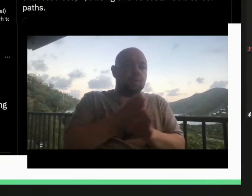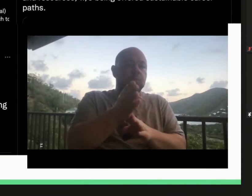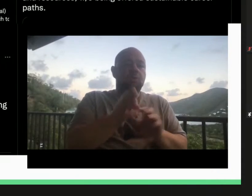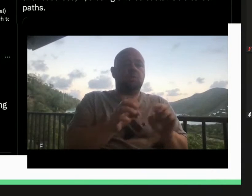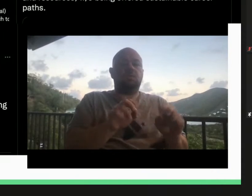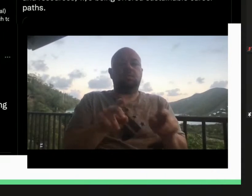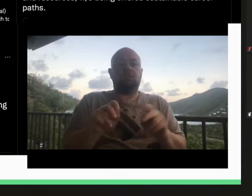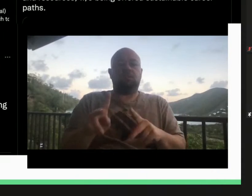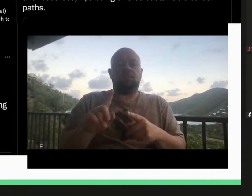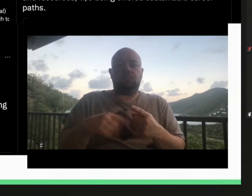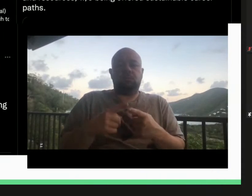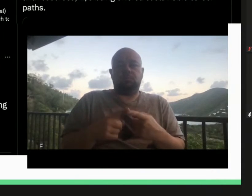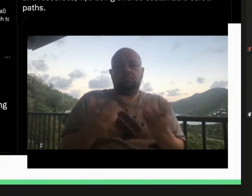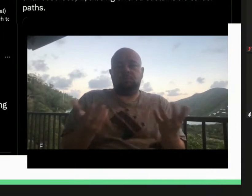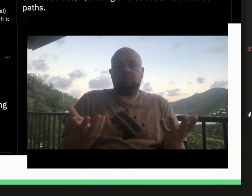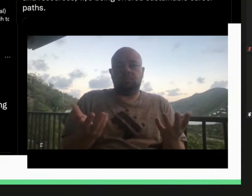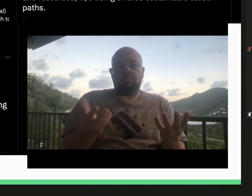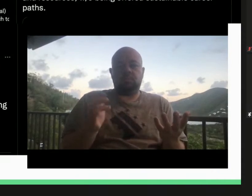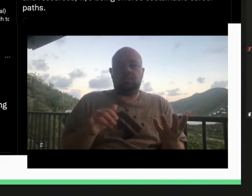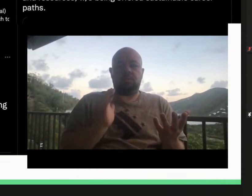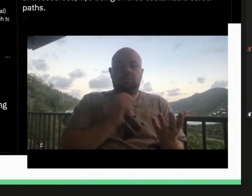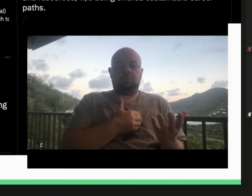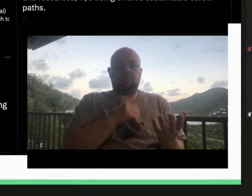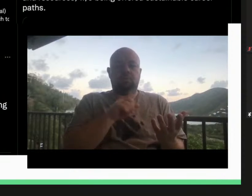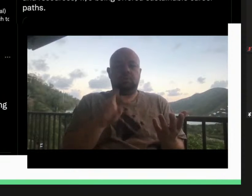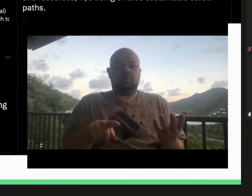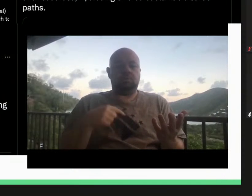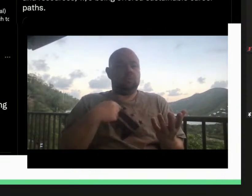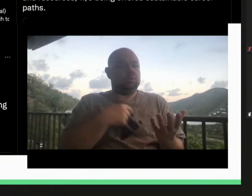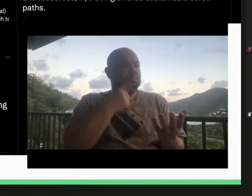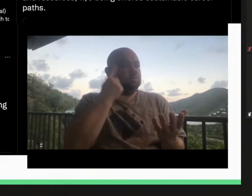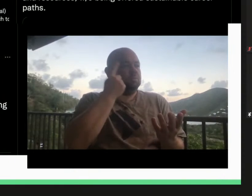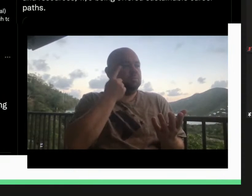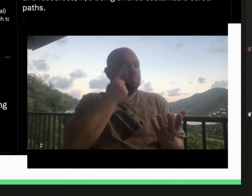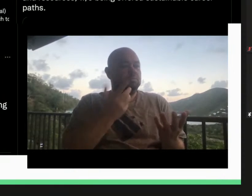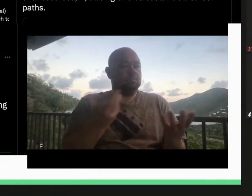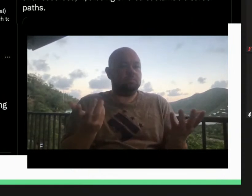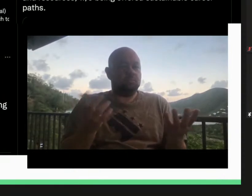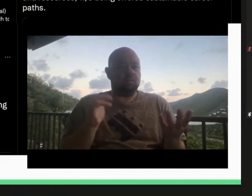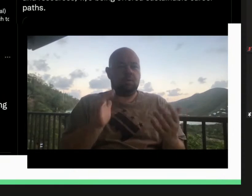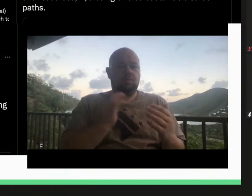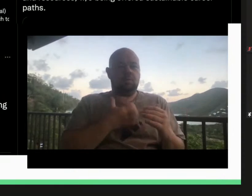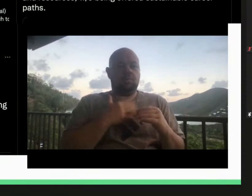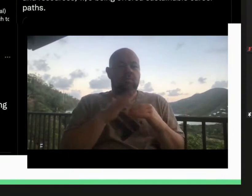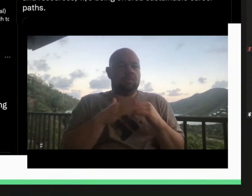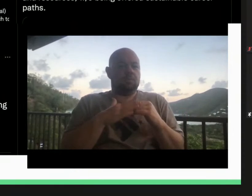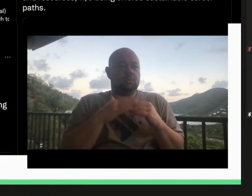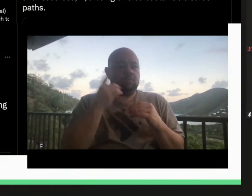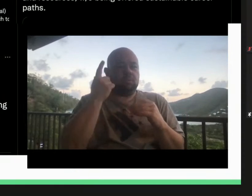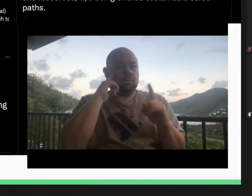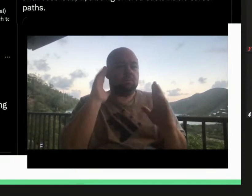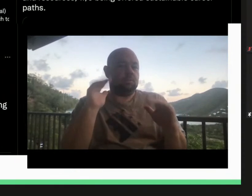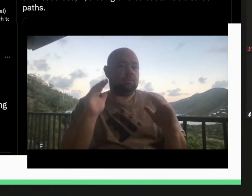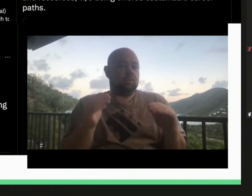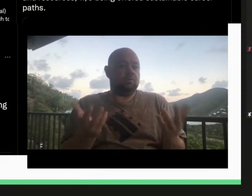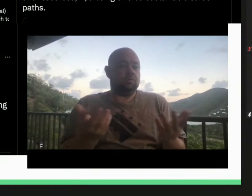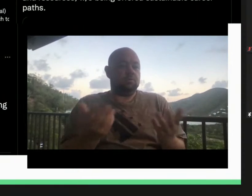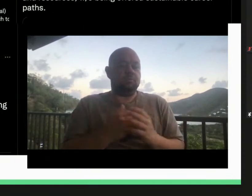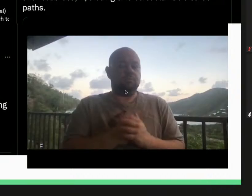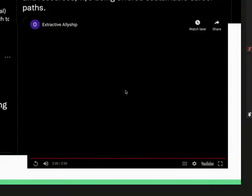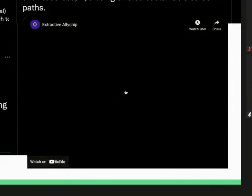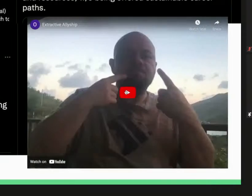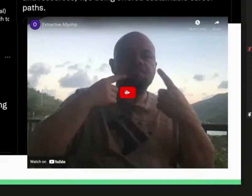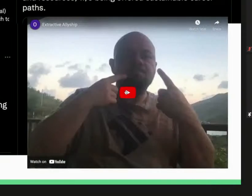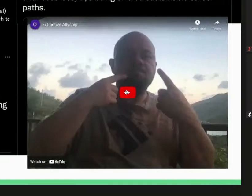to invest in this academic, in their opportunities, in their career going forward. Yeah, that's should be